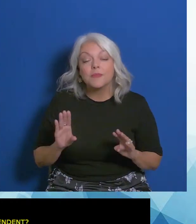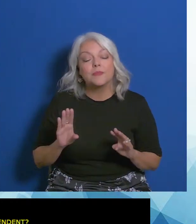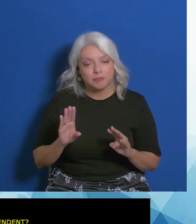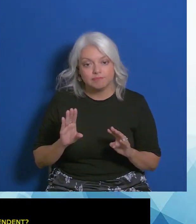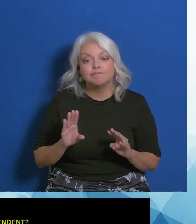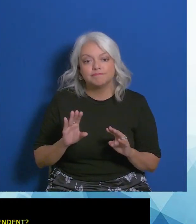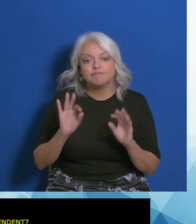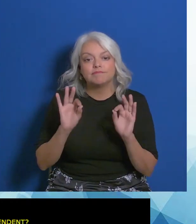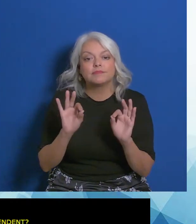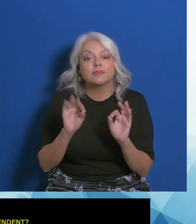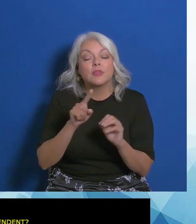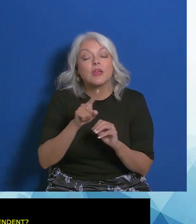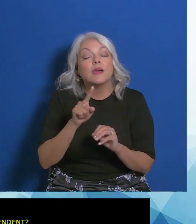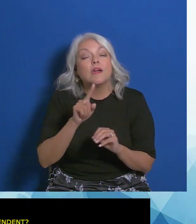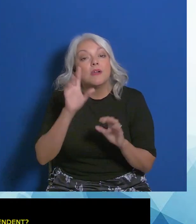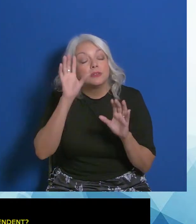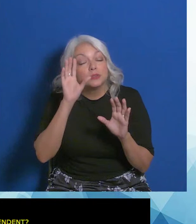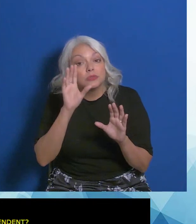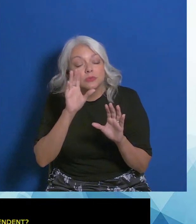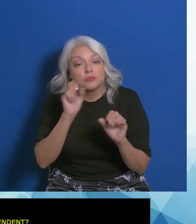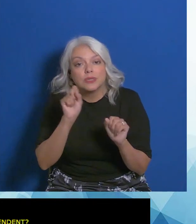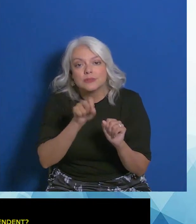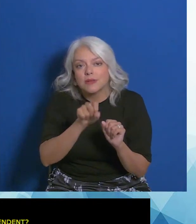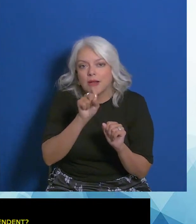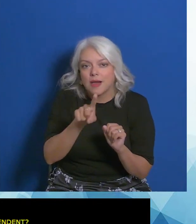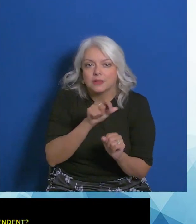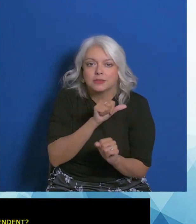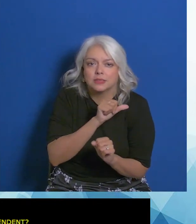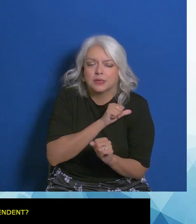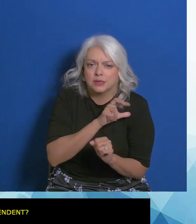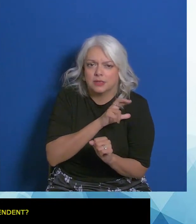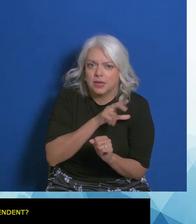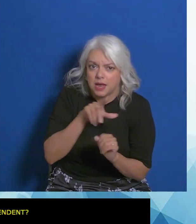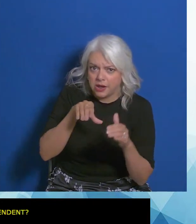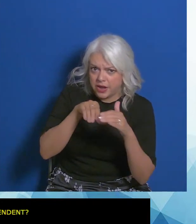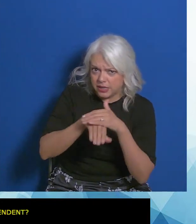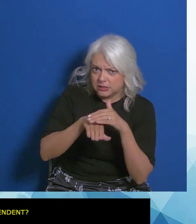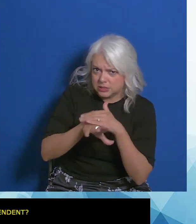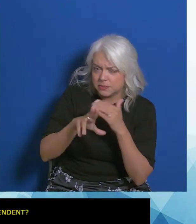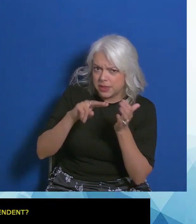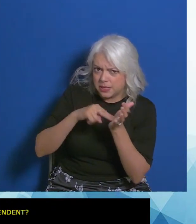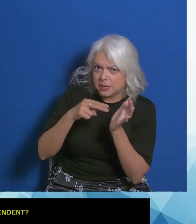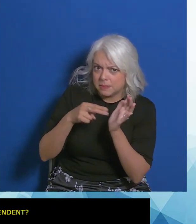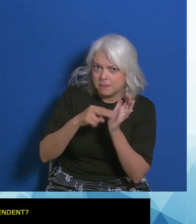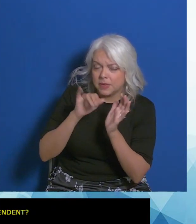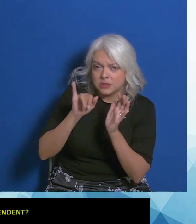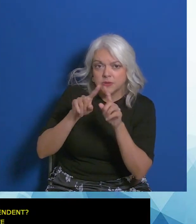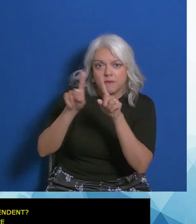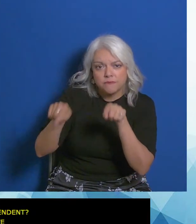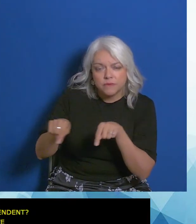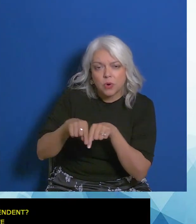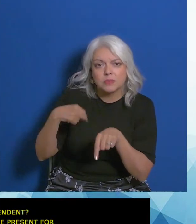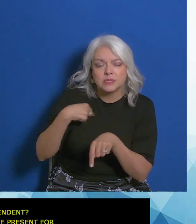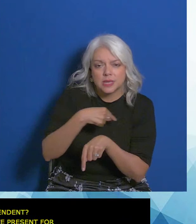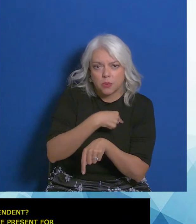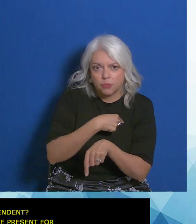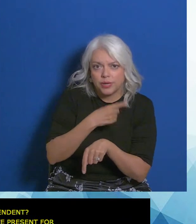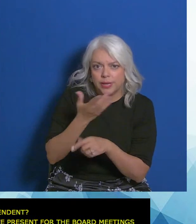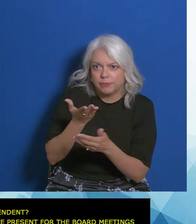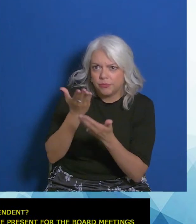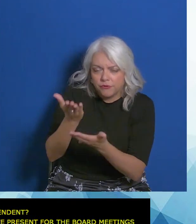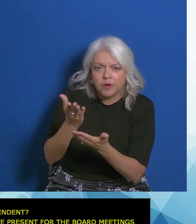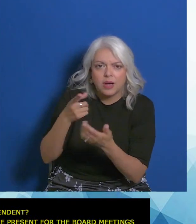Thank you. And Superintendent Rickman, that accessibility is going to extend to the forms that we present for the board meetings, that will make sure that they're